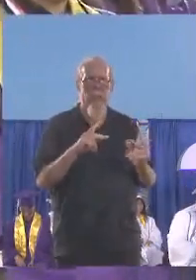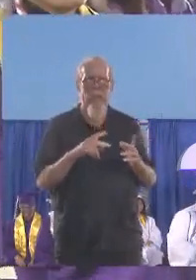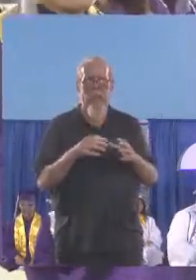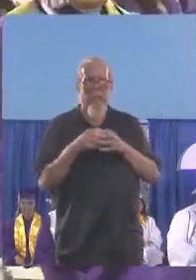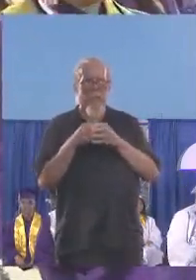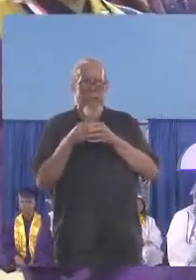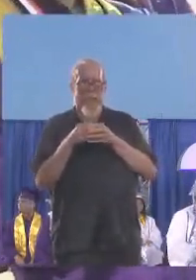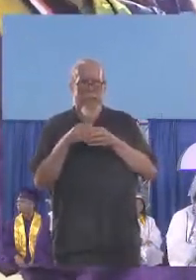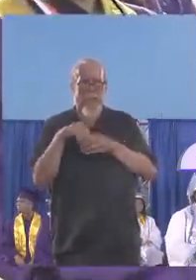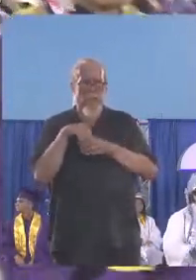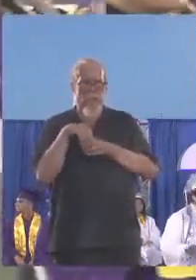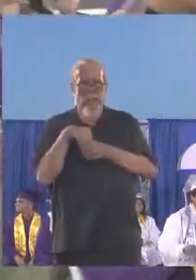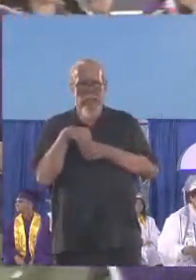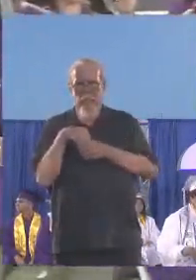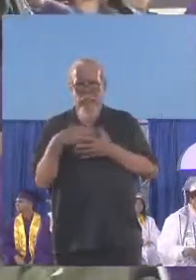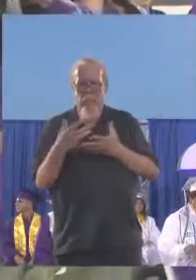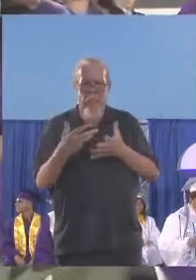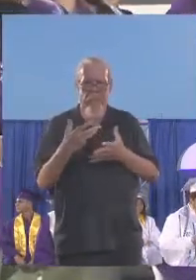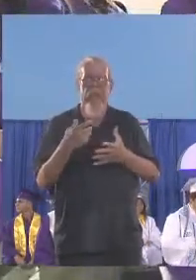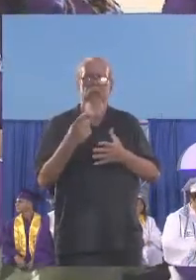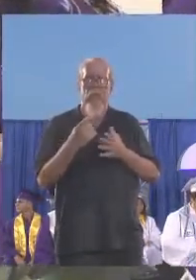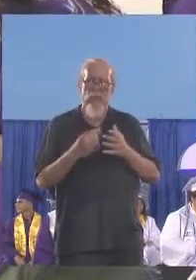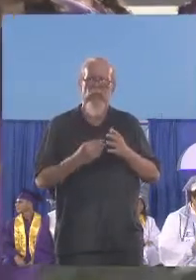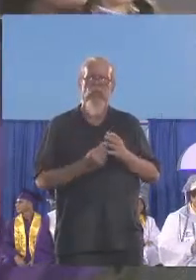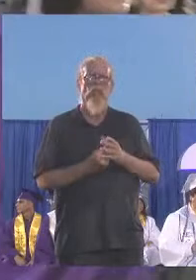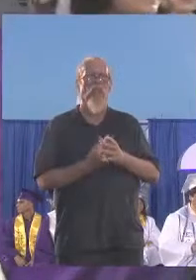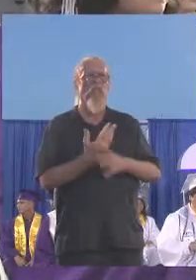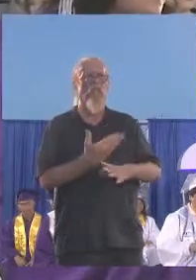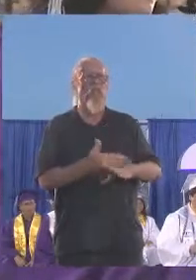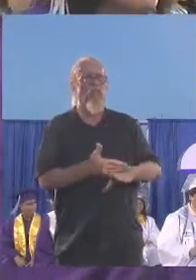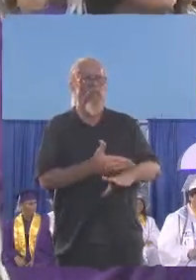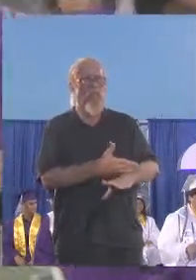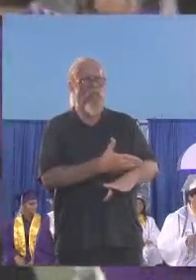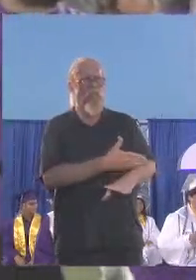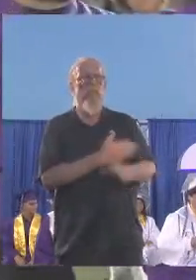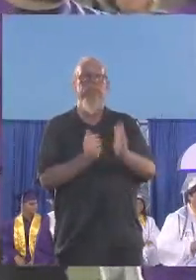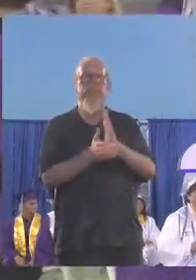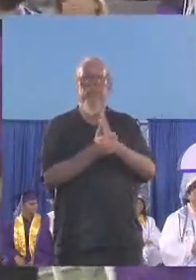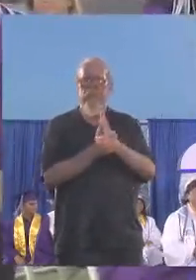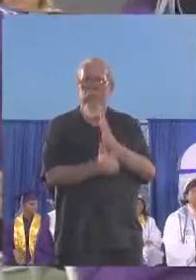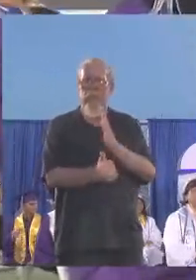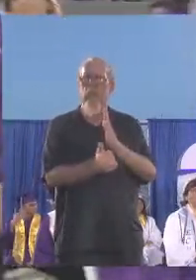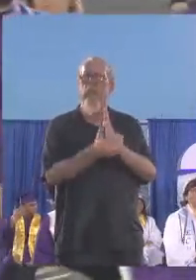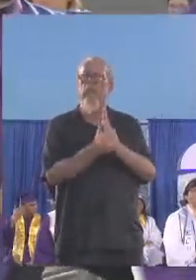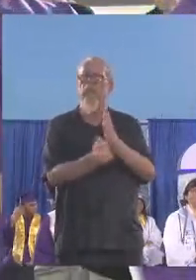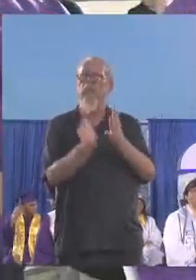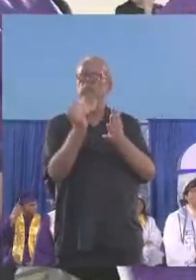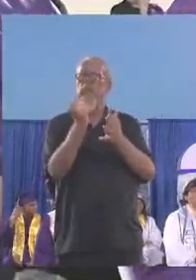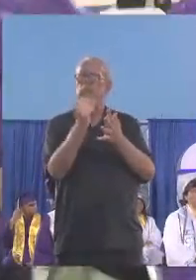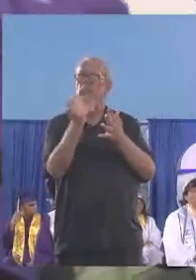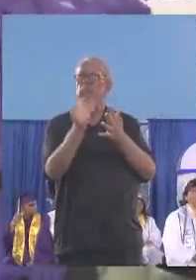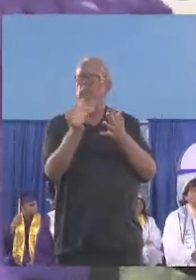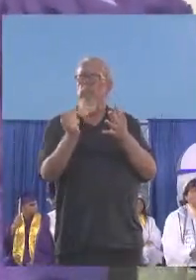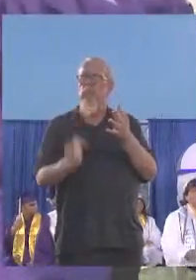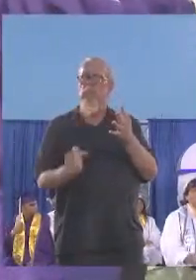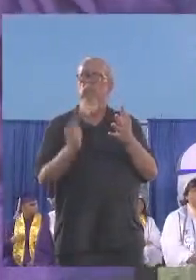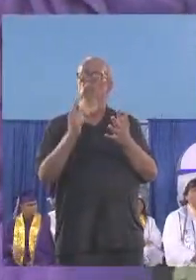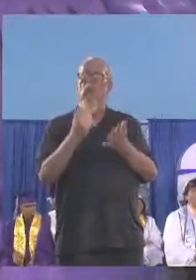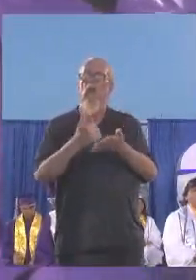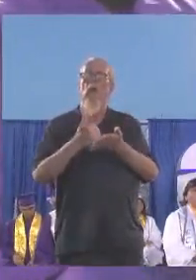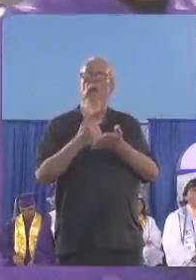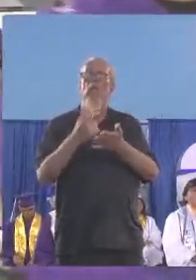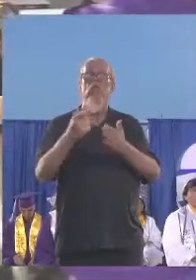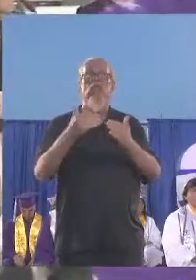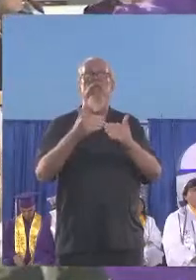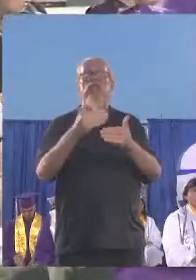You grew from your experiences and gained skills that will serve you well as you move into the next chapter of your